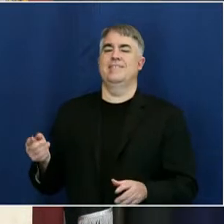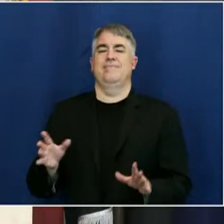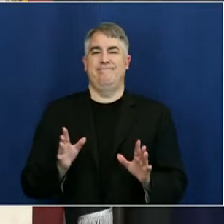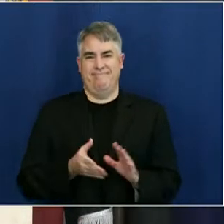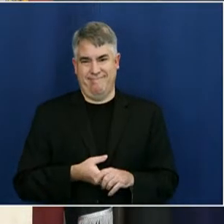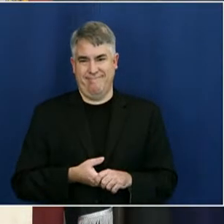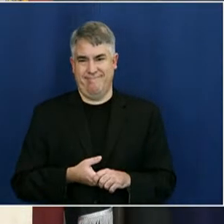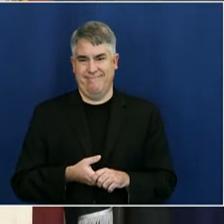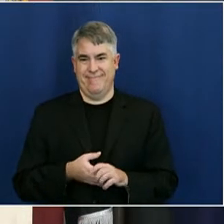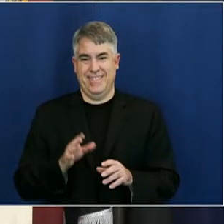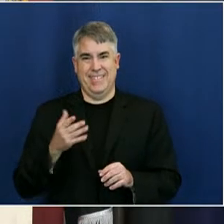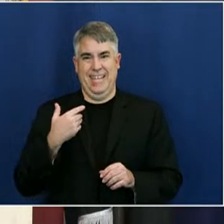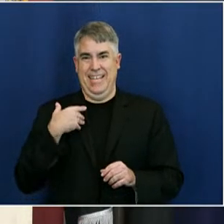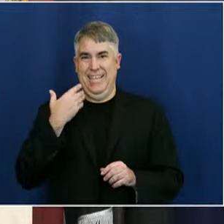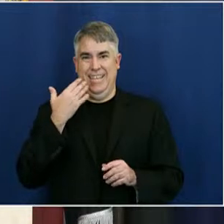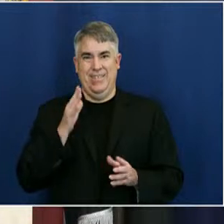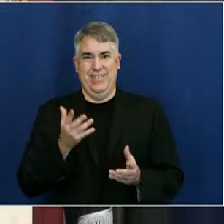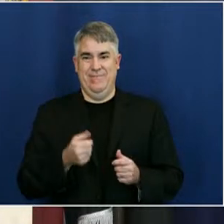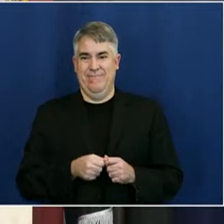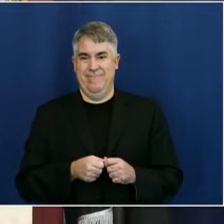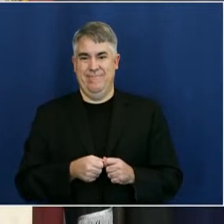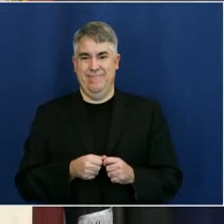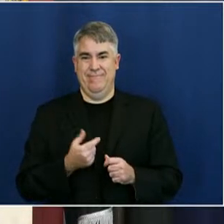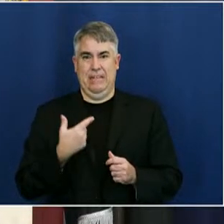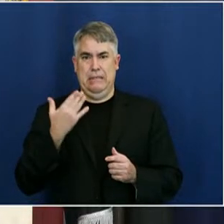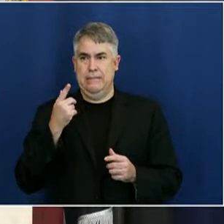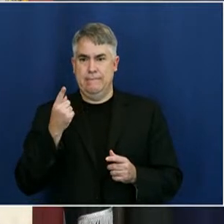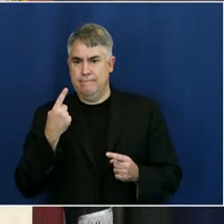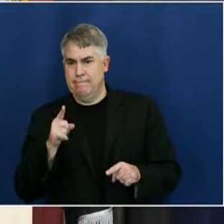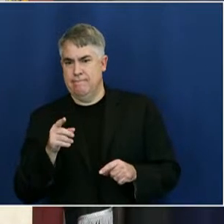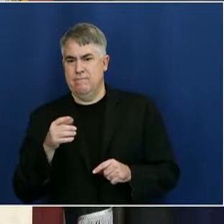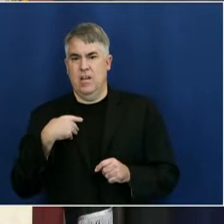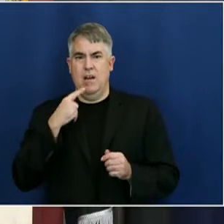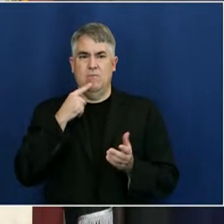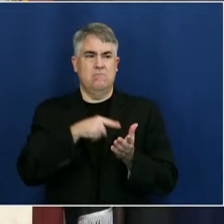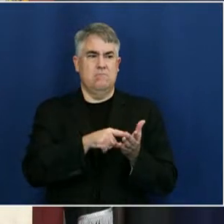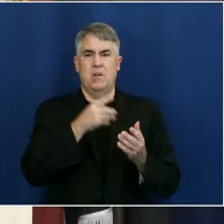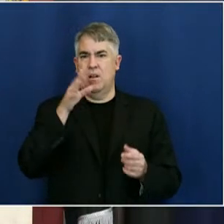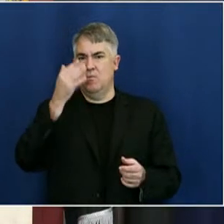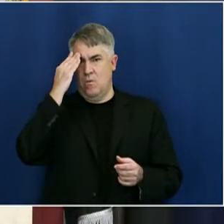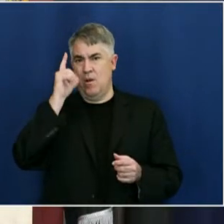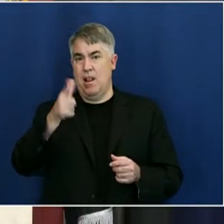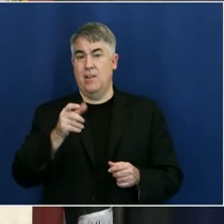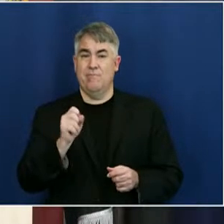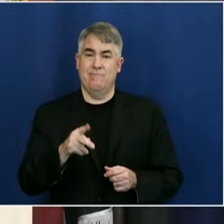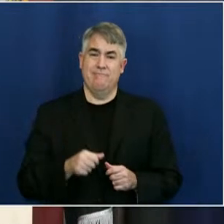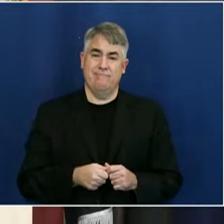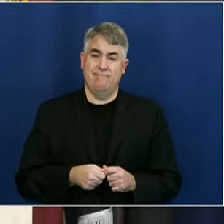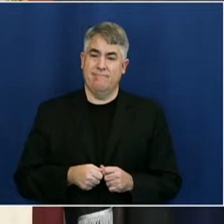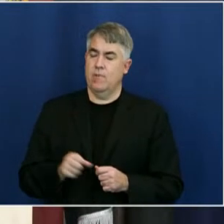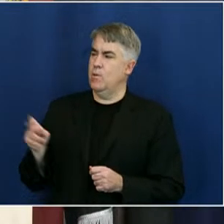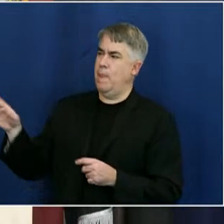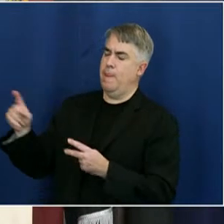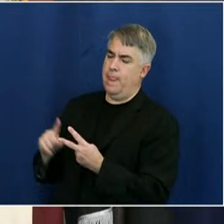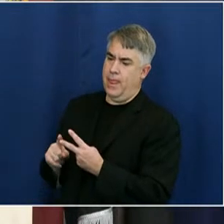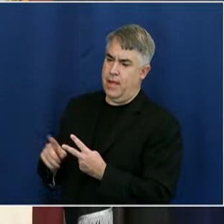Paul. I haven't heard of that, but we can certainly check into it and get back with you. And then a second